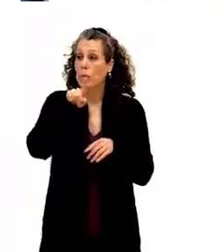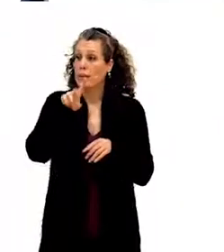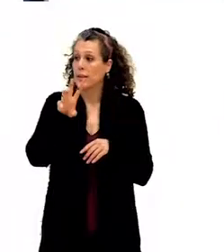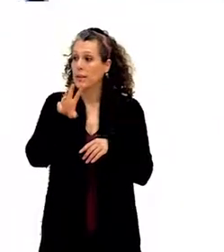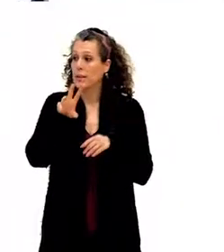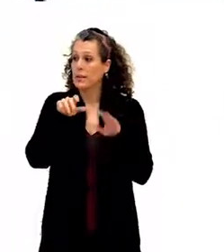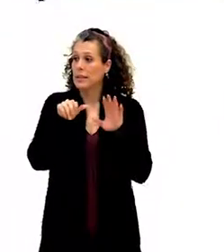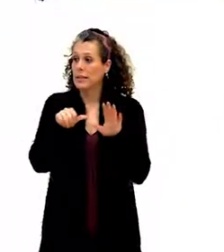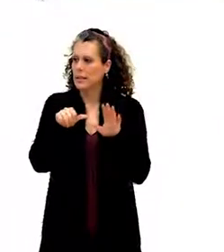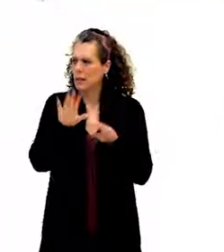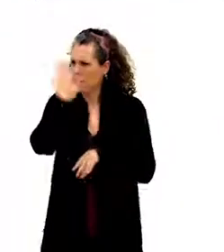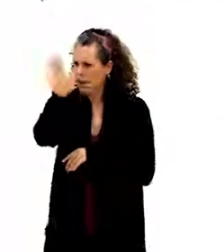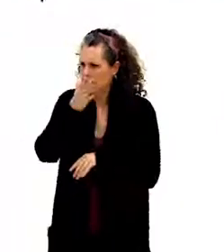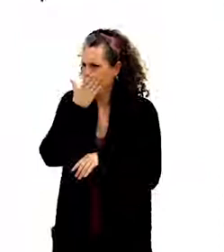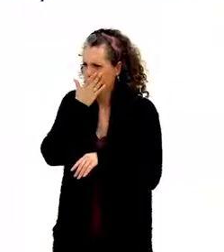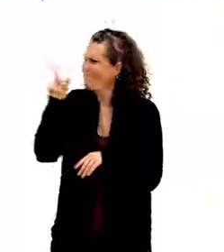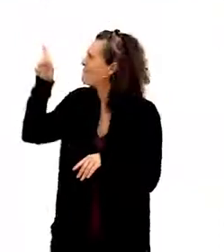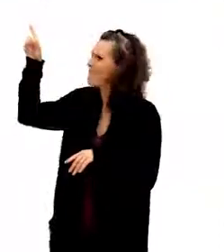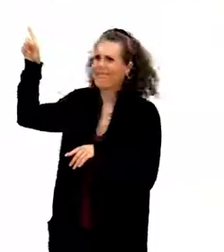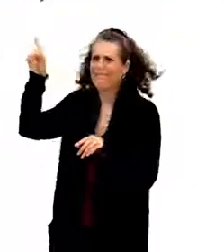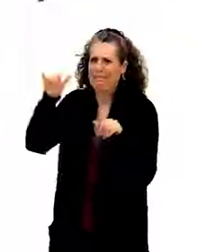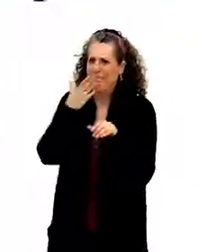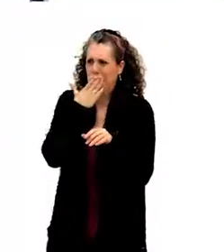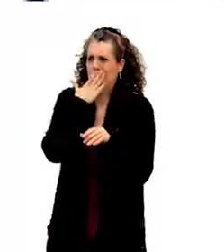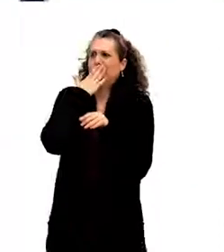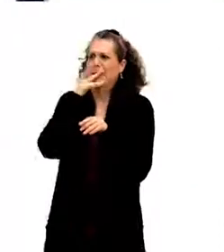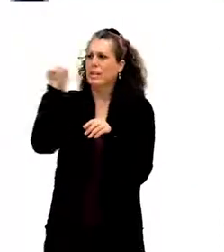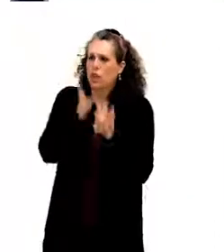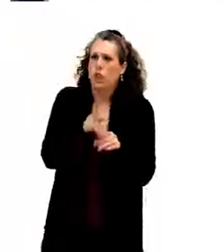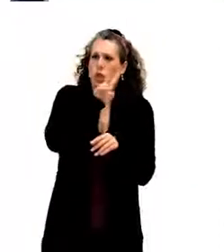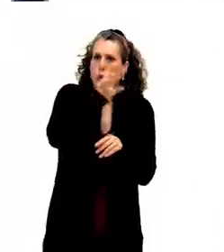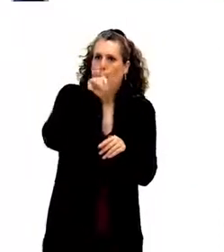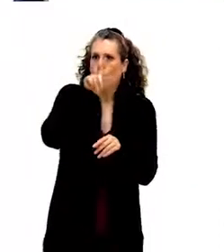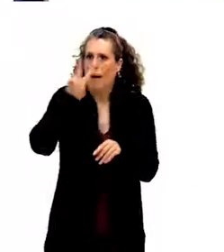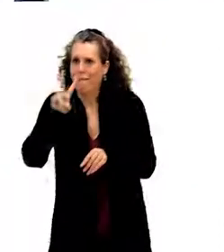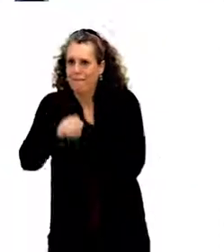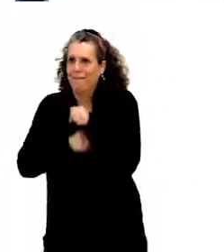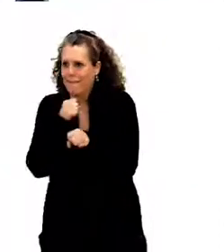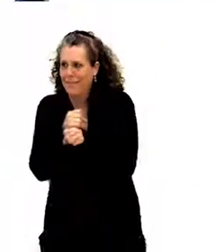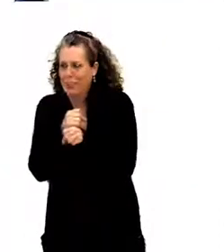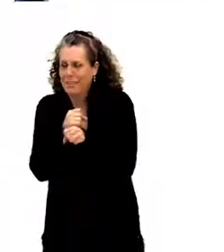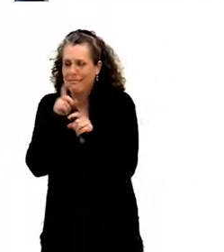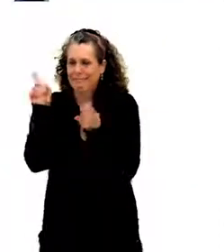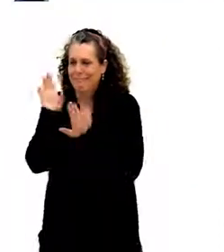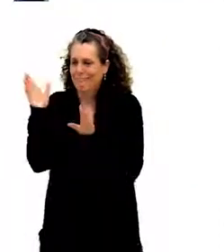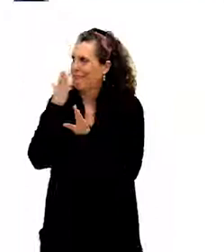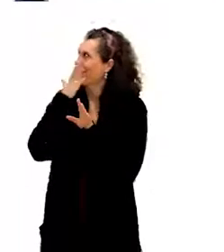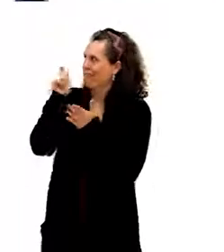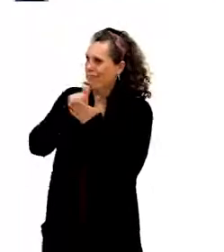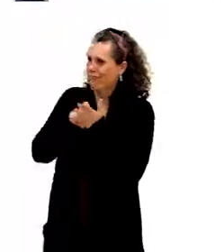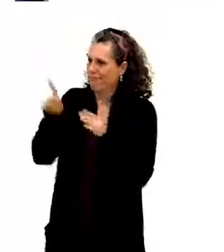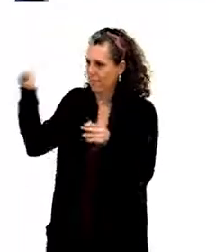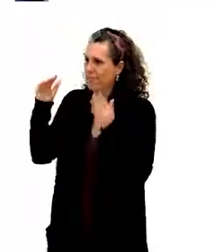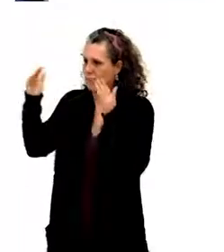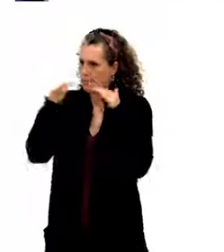2012, sorry, it's a mistake, 2012, on the accessibility on the websites and mobile applications of public sector bodies.